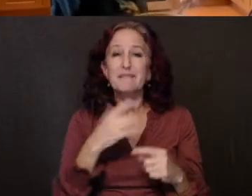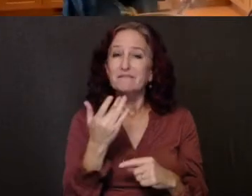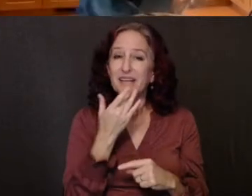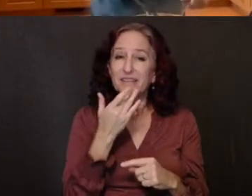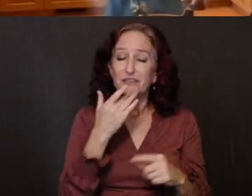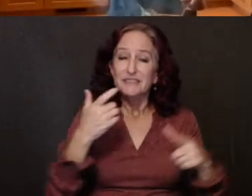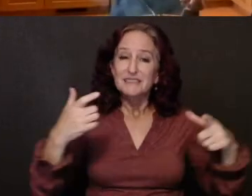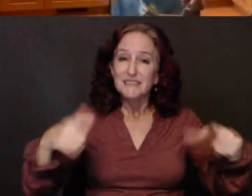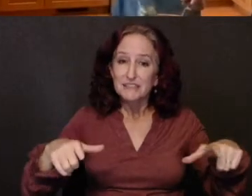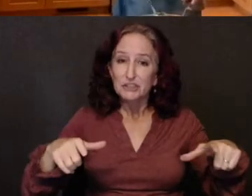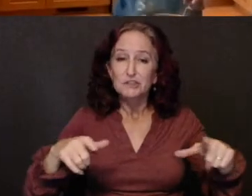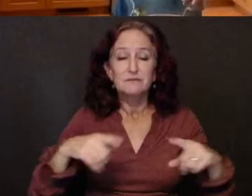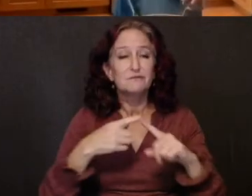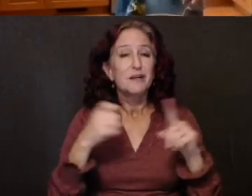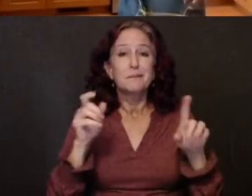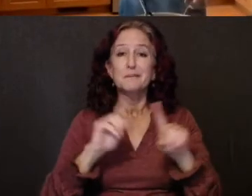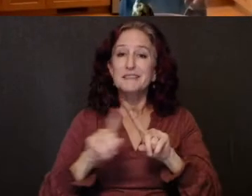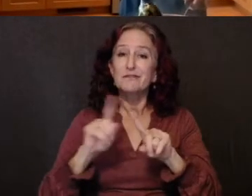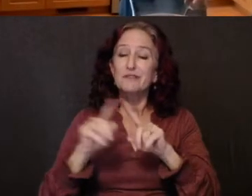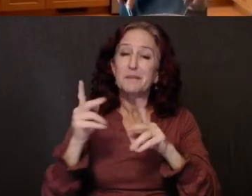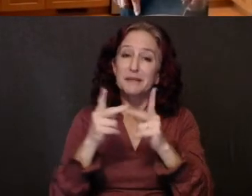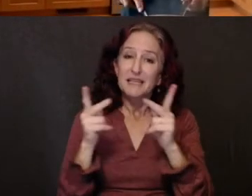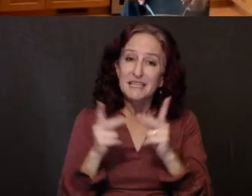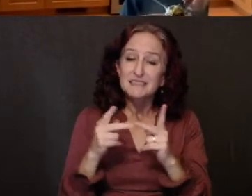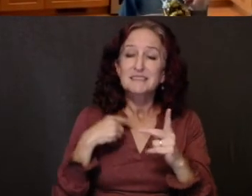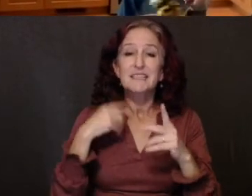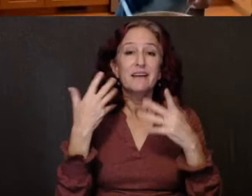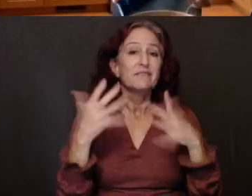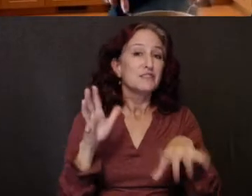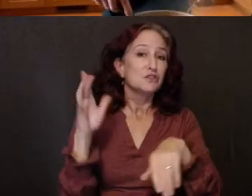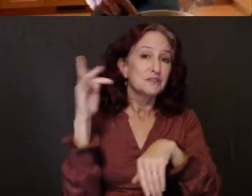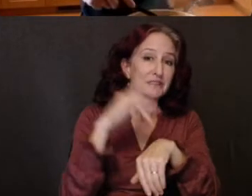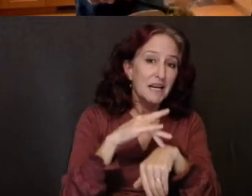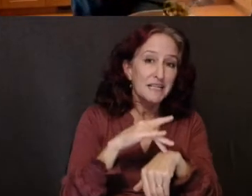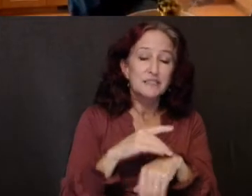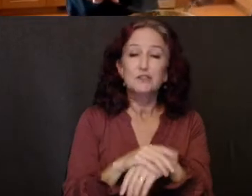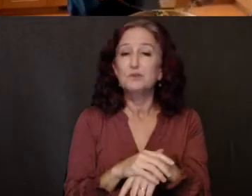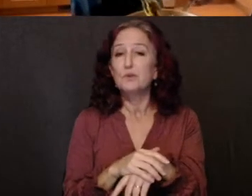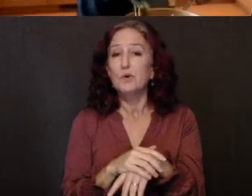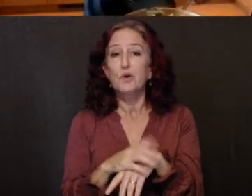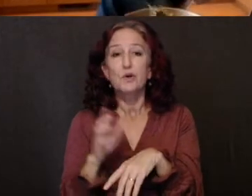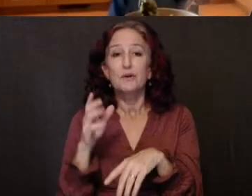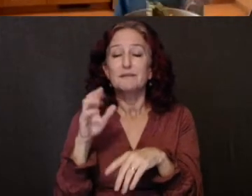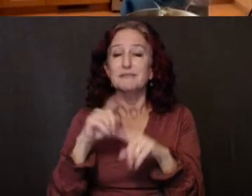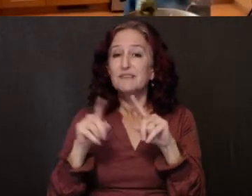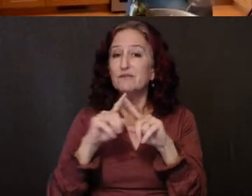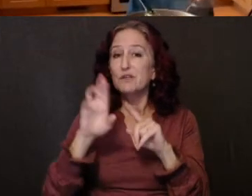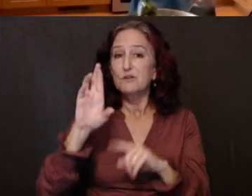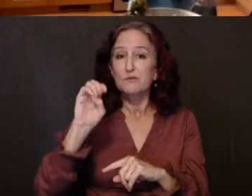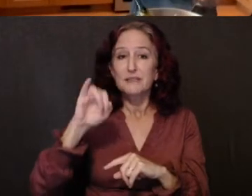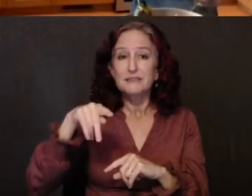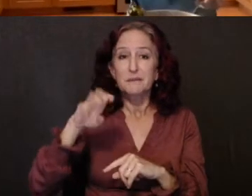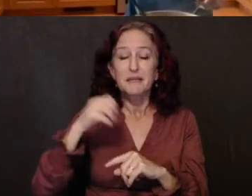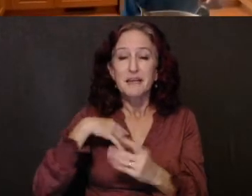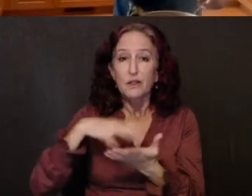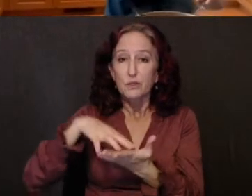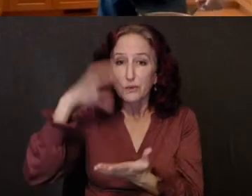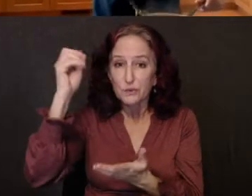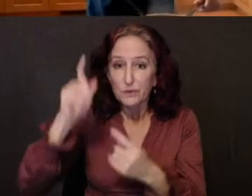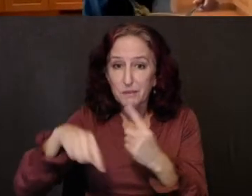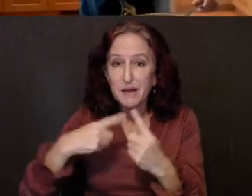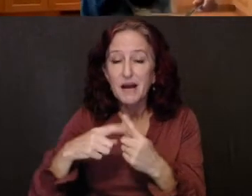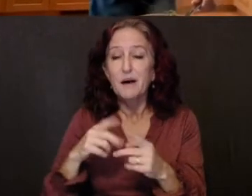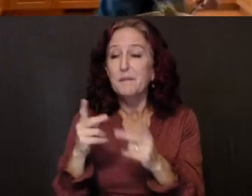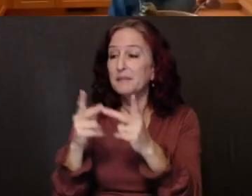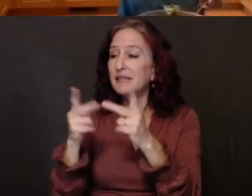boy, that's what I'd like to do for the restaurant. And so I started thinking about my favorite dishes from places either